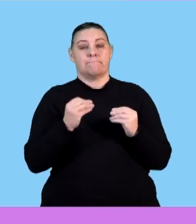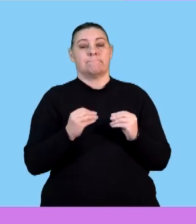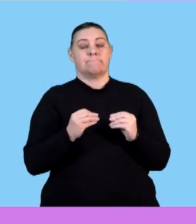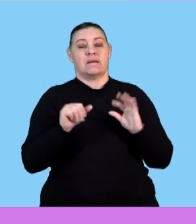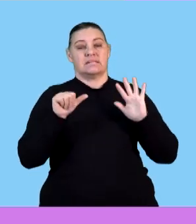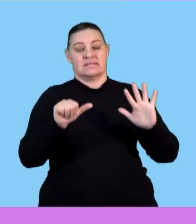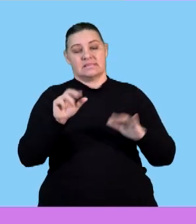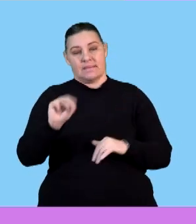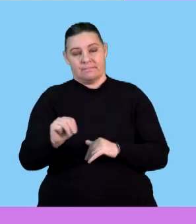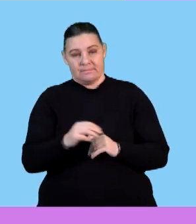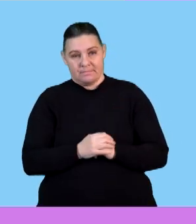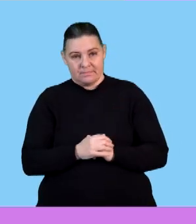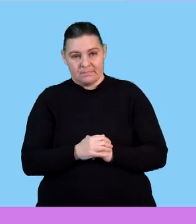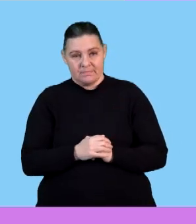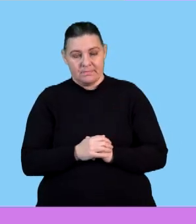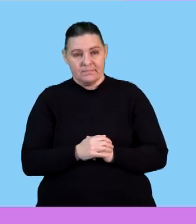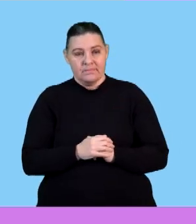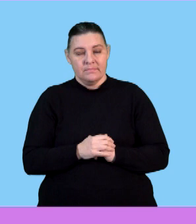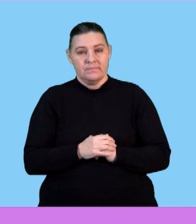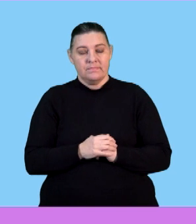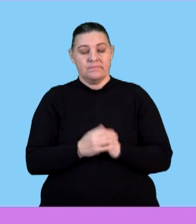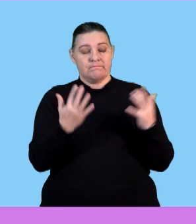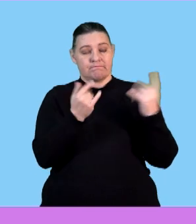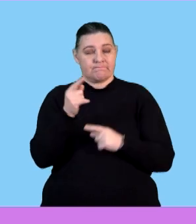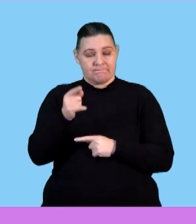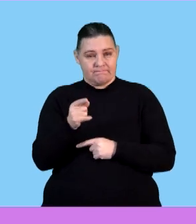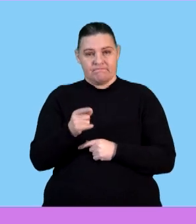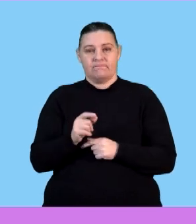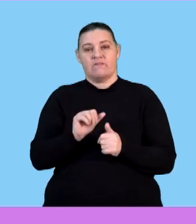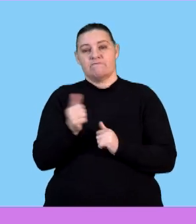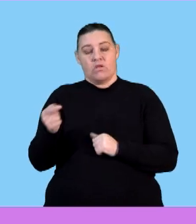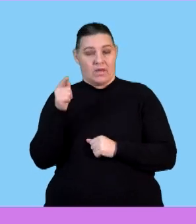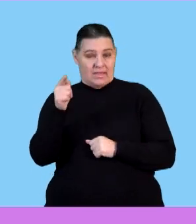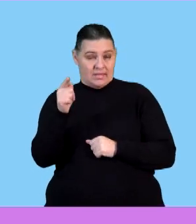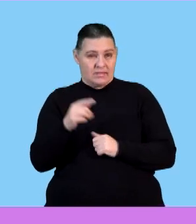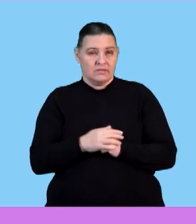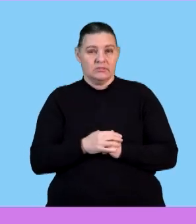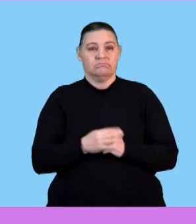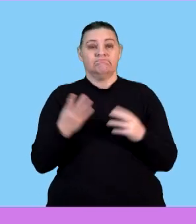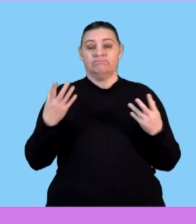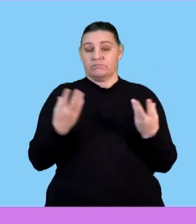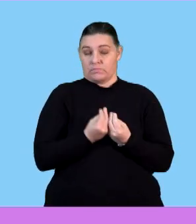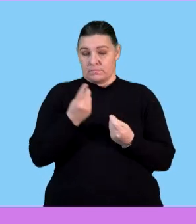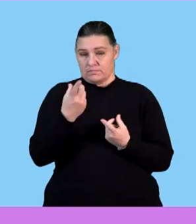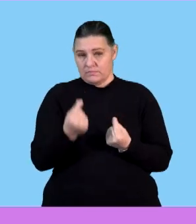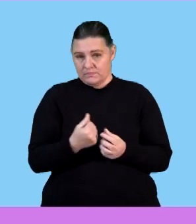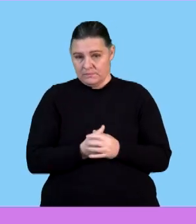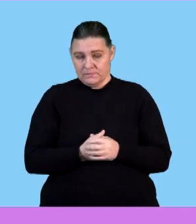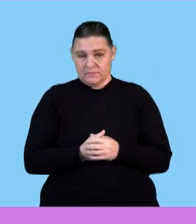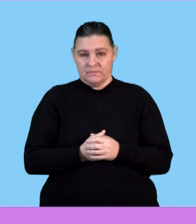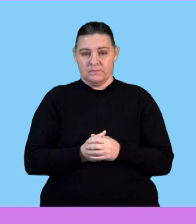6 meters. Nice. Calculate the perimeter of the following shape. All right, let me do this one with you.